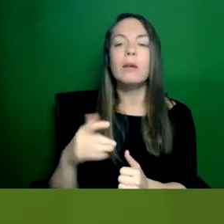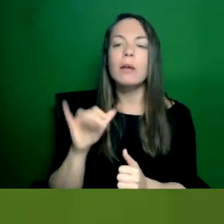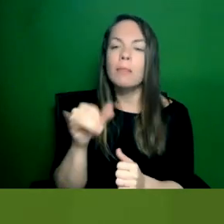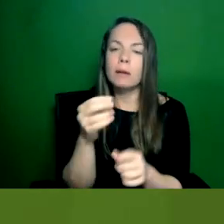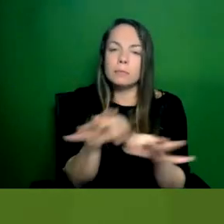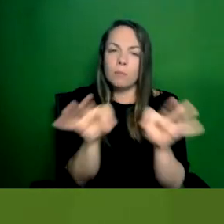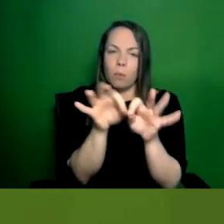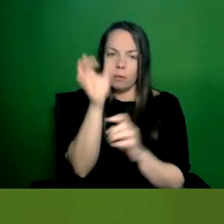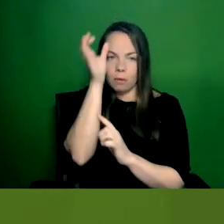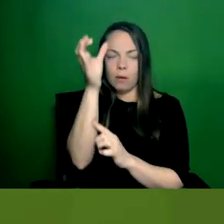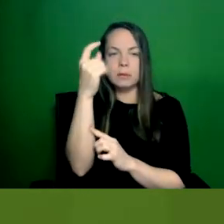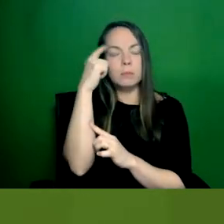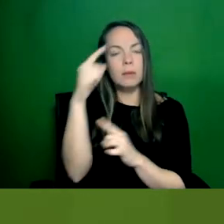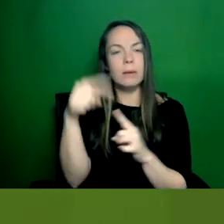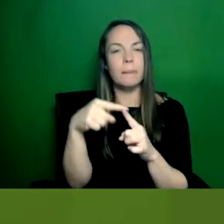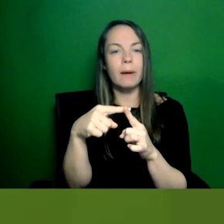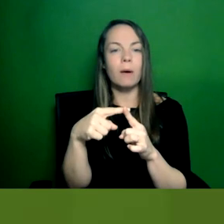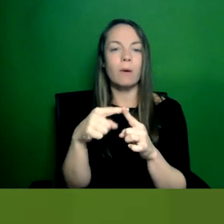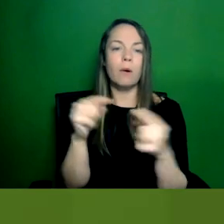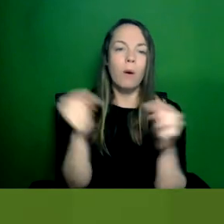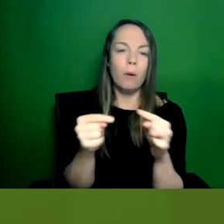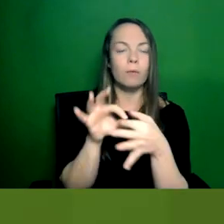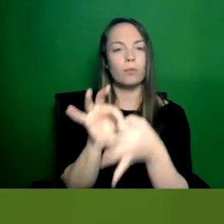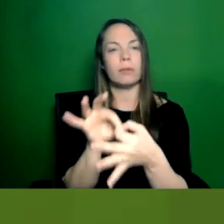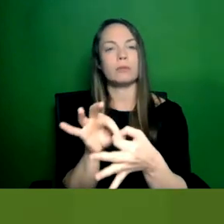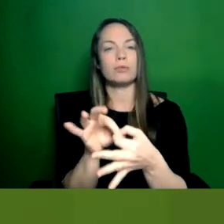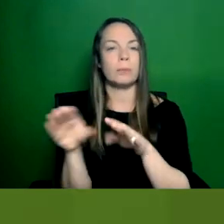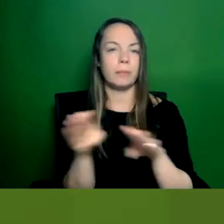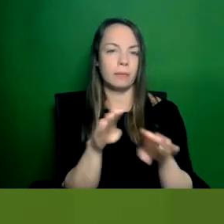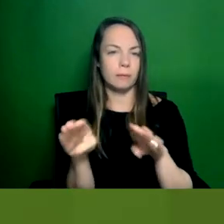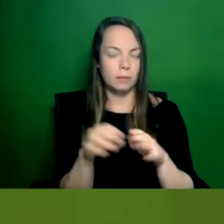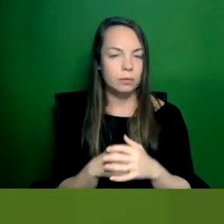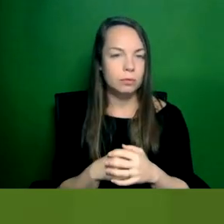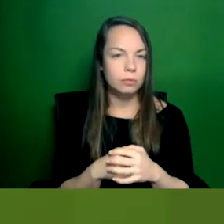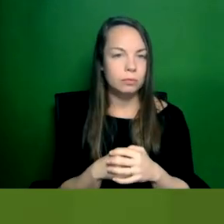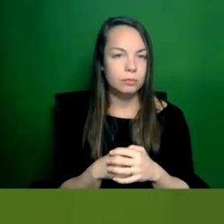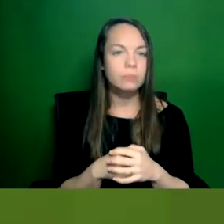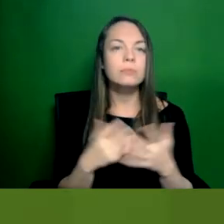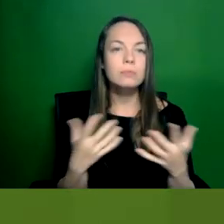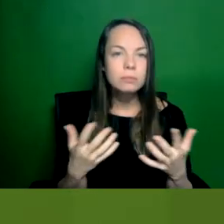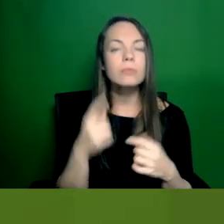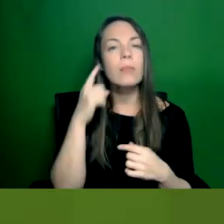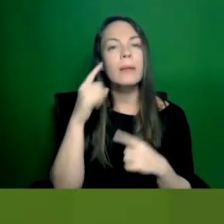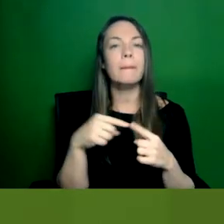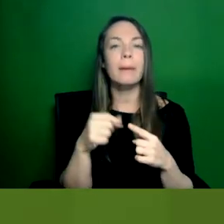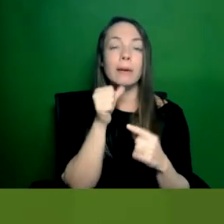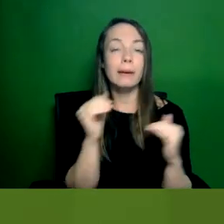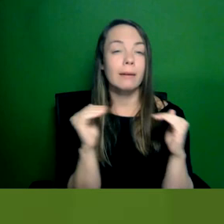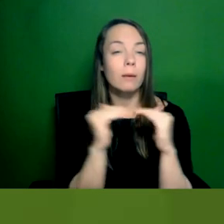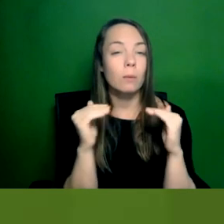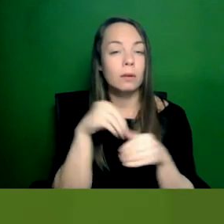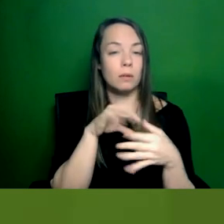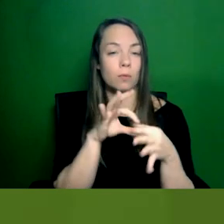about harmful relationship behaviors, to be thinking about what inequity within a relationship